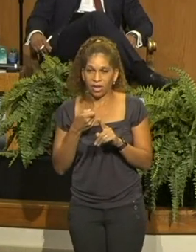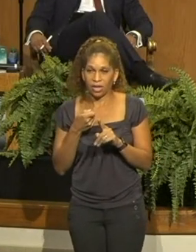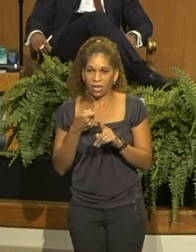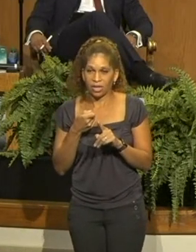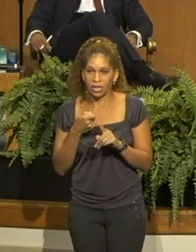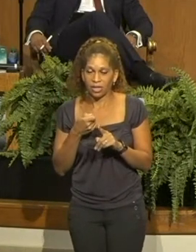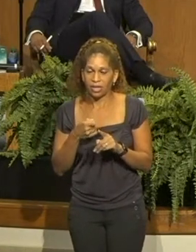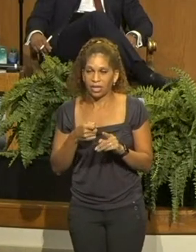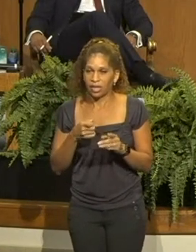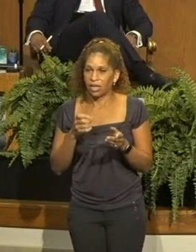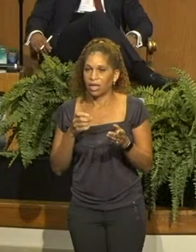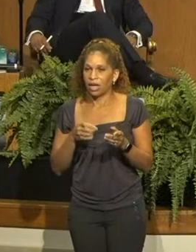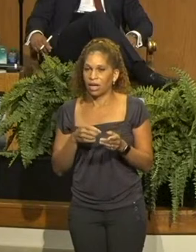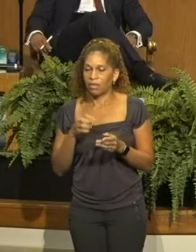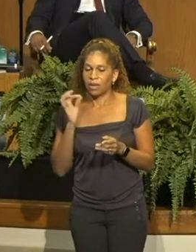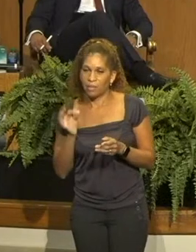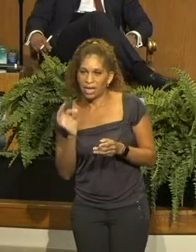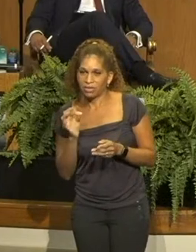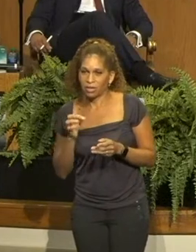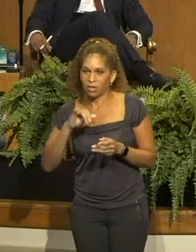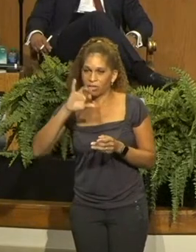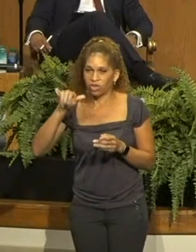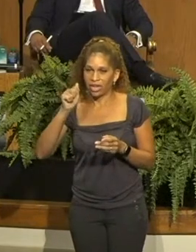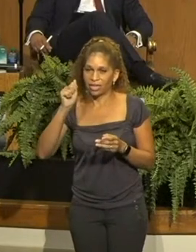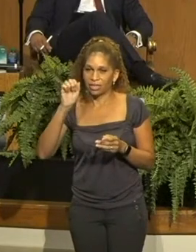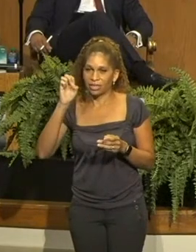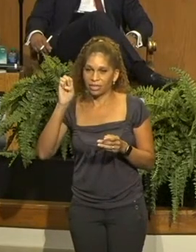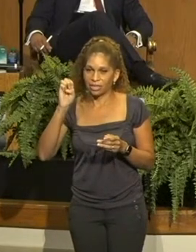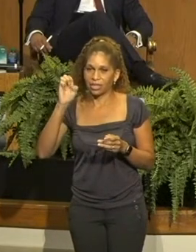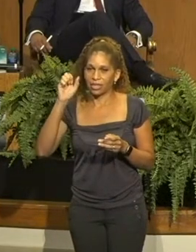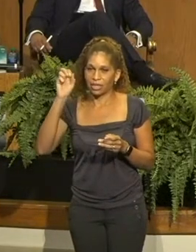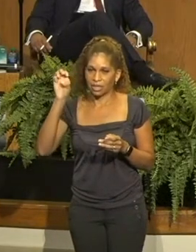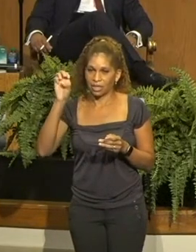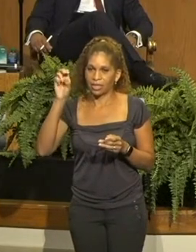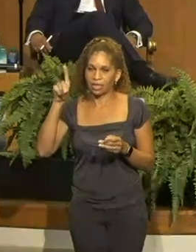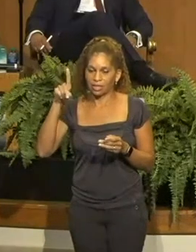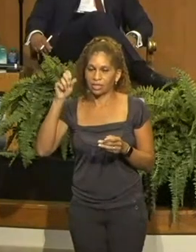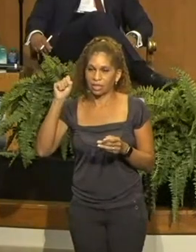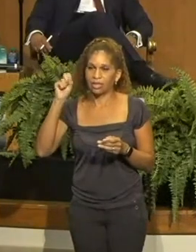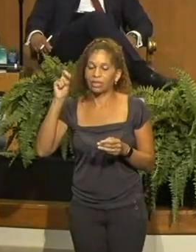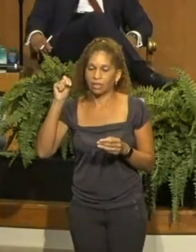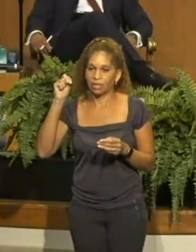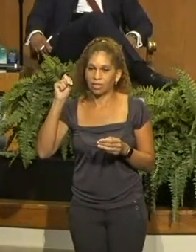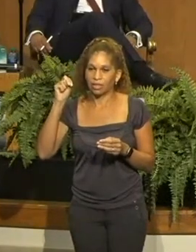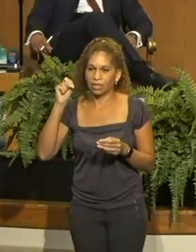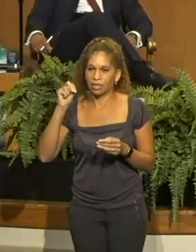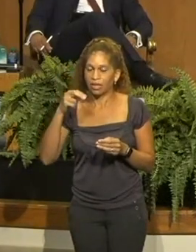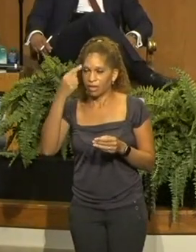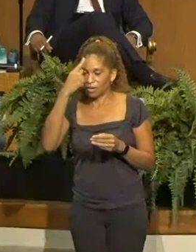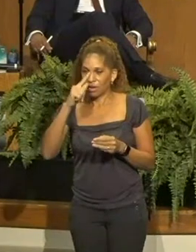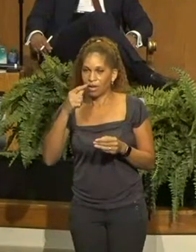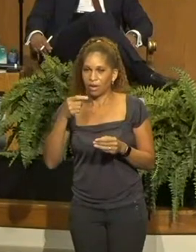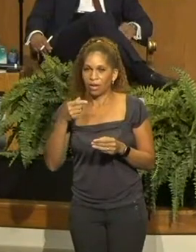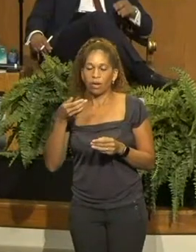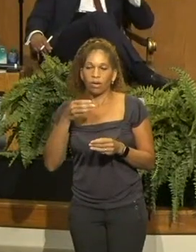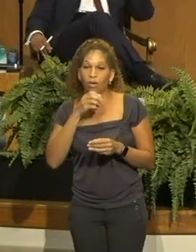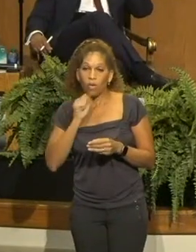Alvin Jackson, who's a Mississippian like your pastor, Dr. Jackson, former